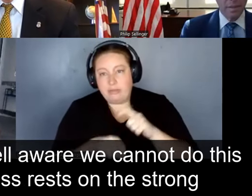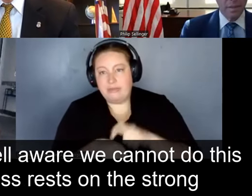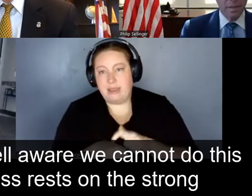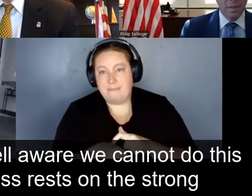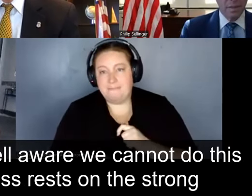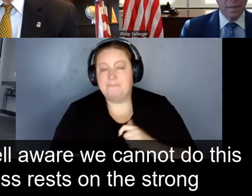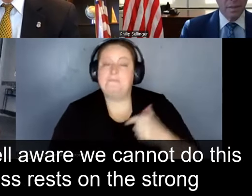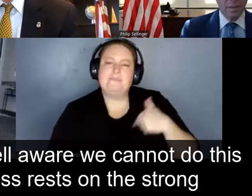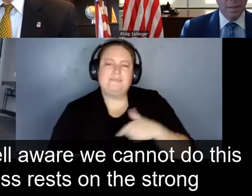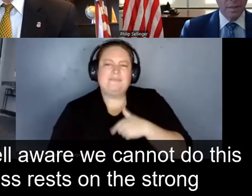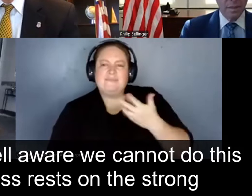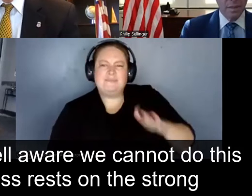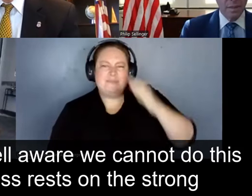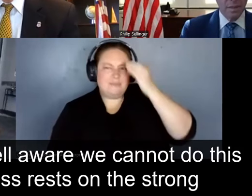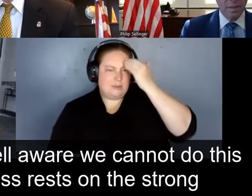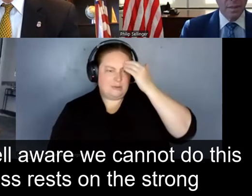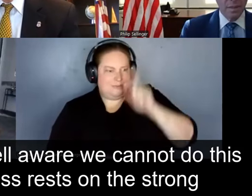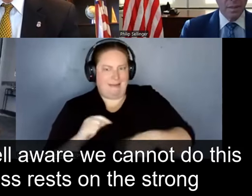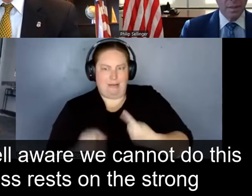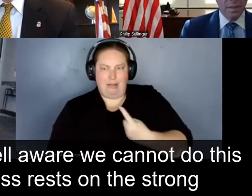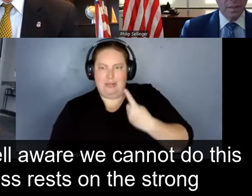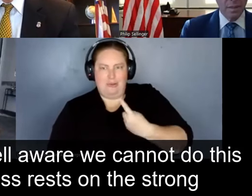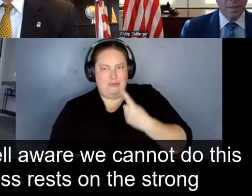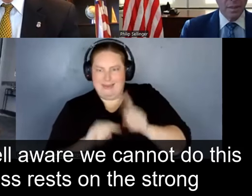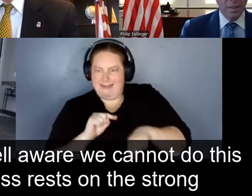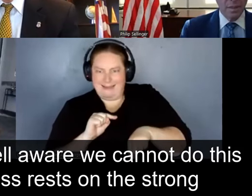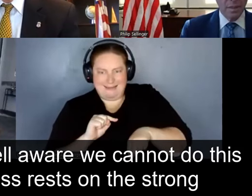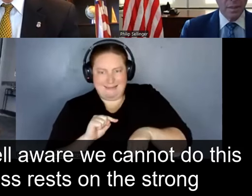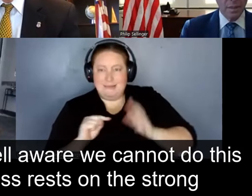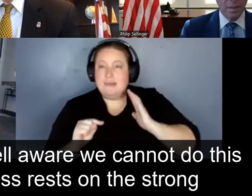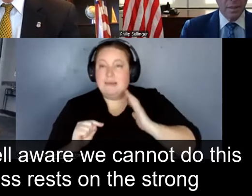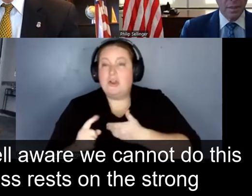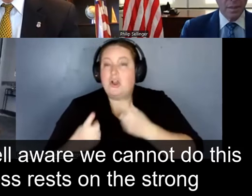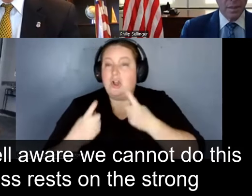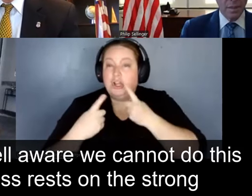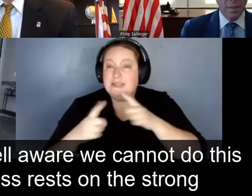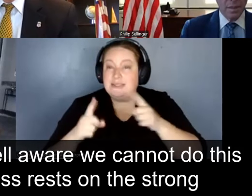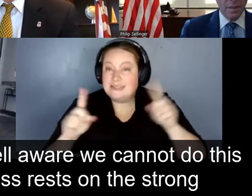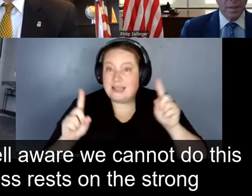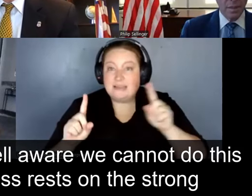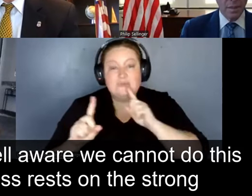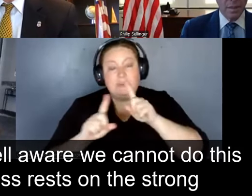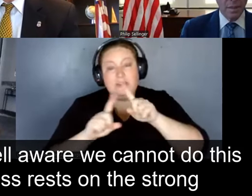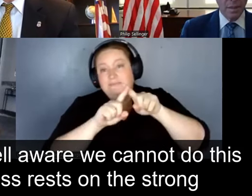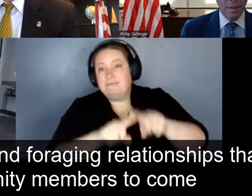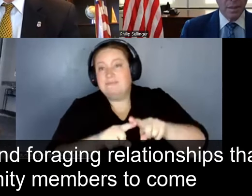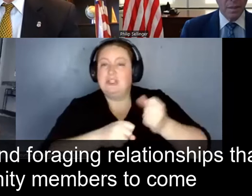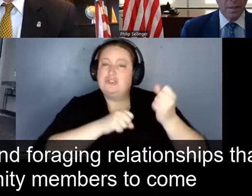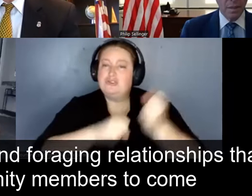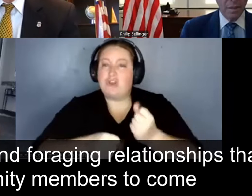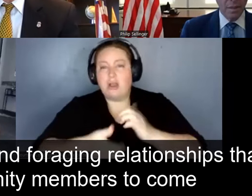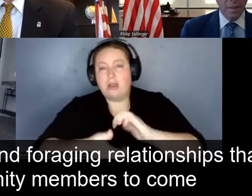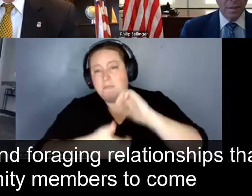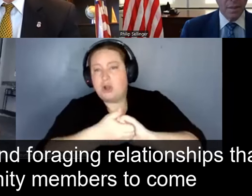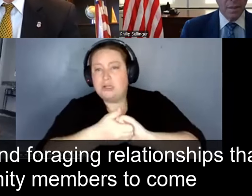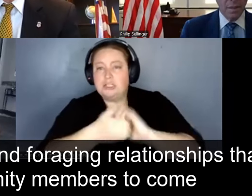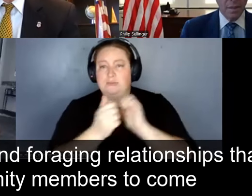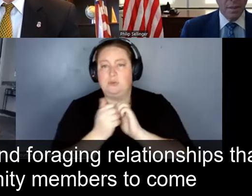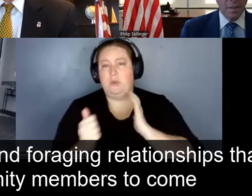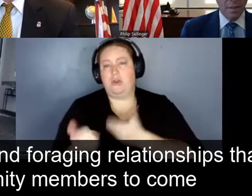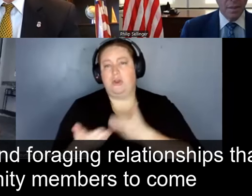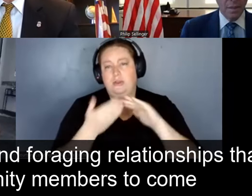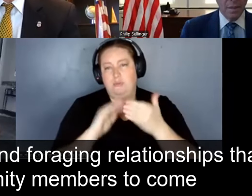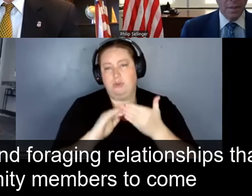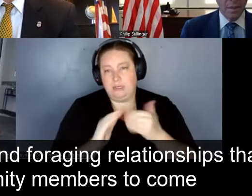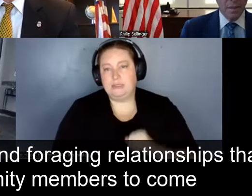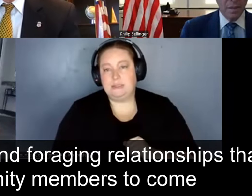well aware, we cannot do this alone. Our success rests on the strong partnerships with our communities